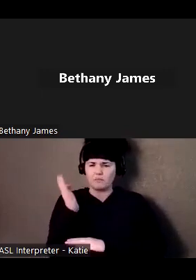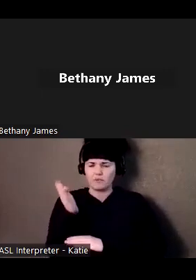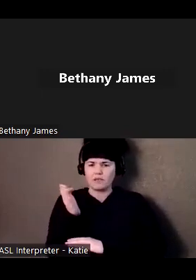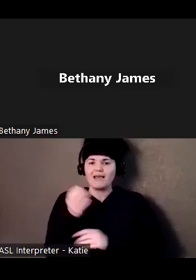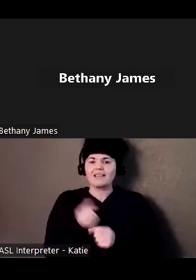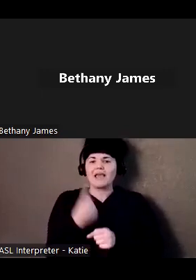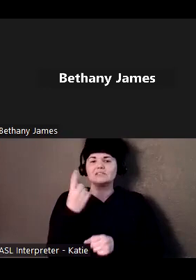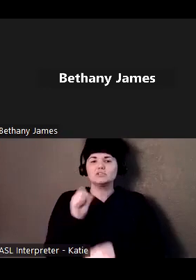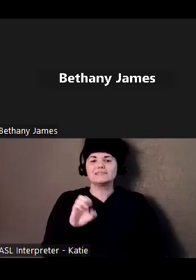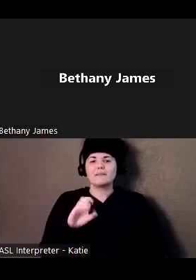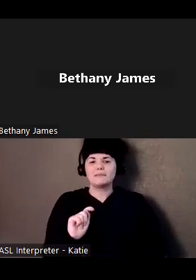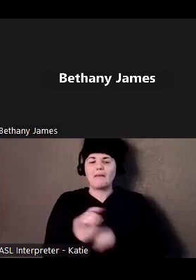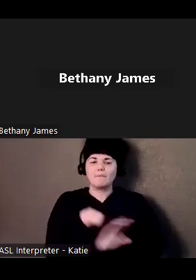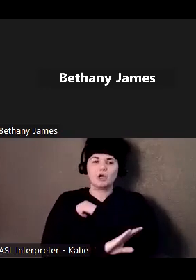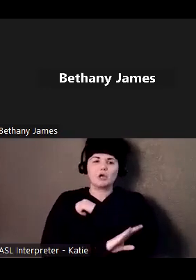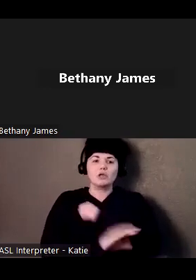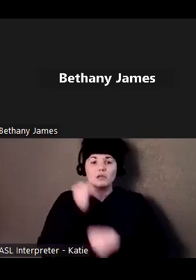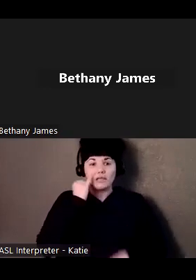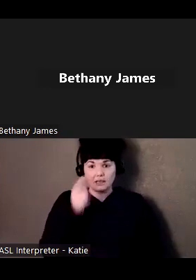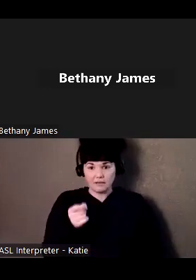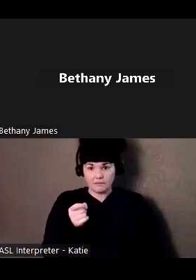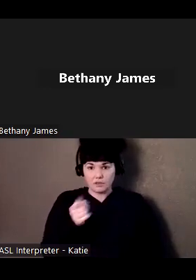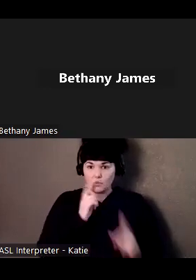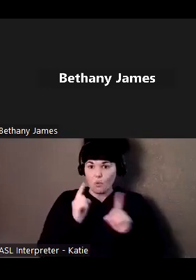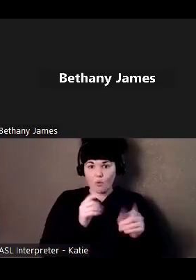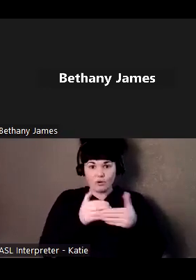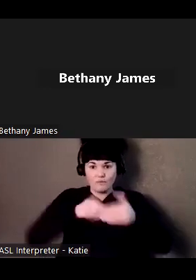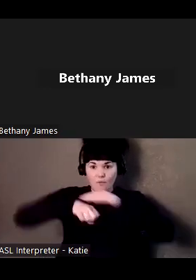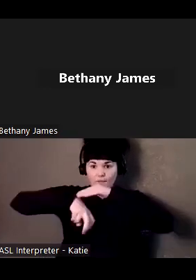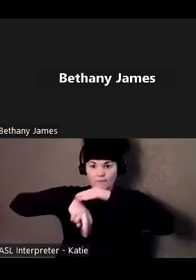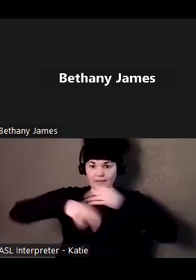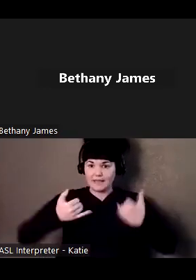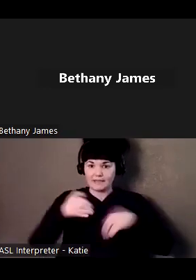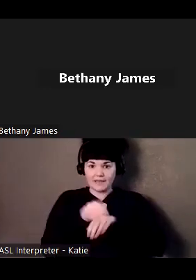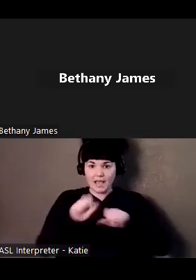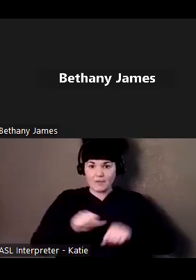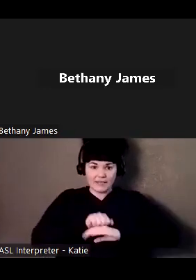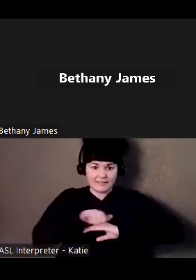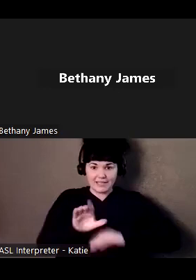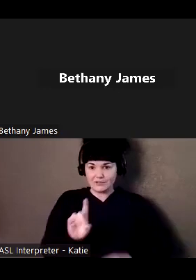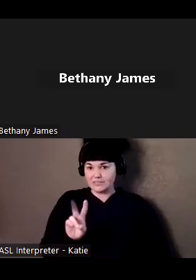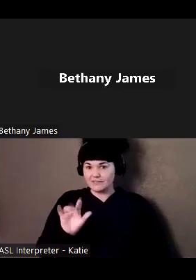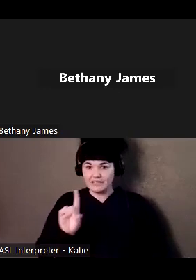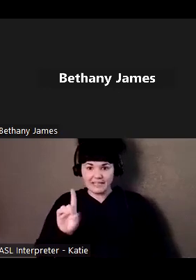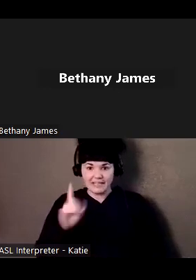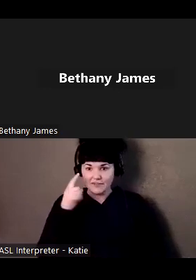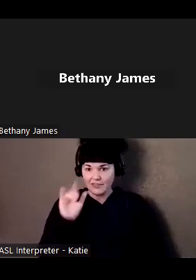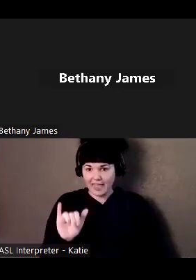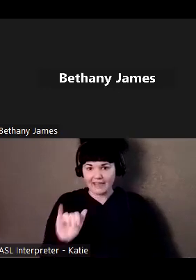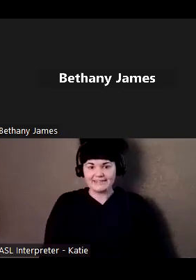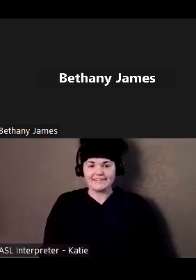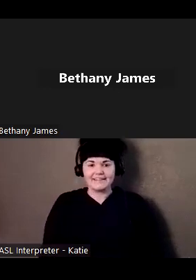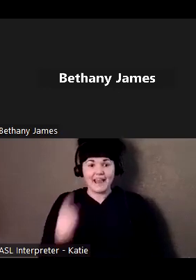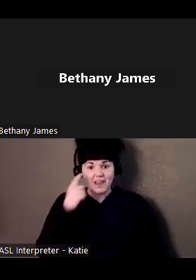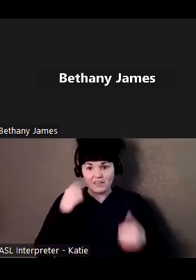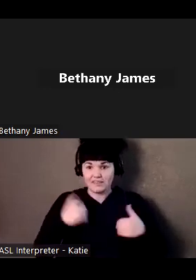September. If you order before midnight tonight, we can send you the DVD of that. And I think there's a